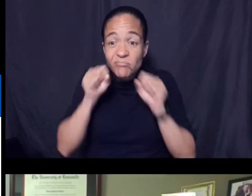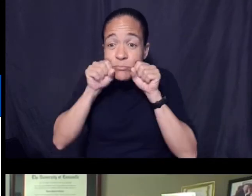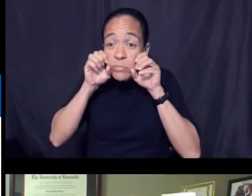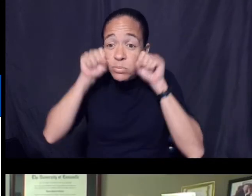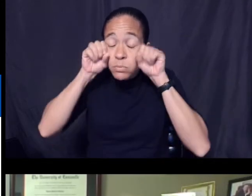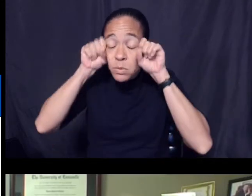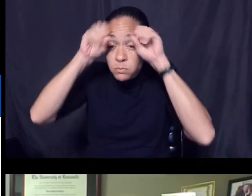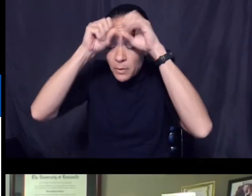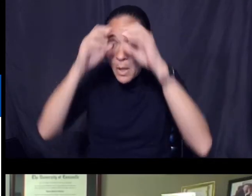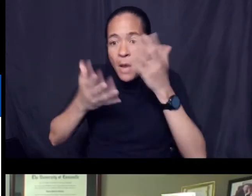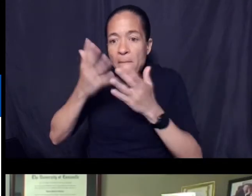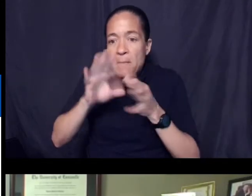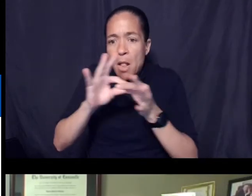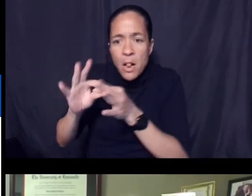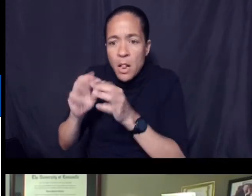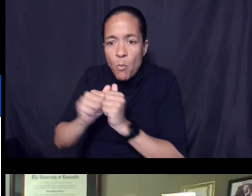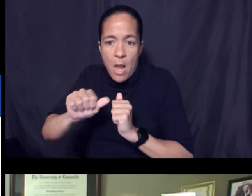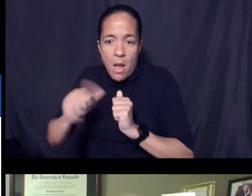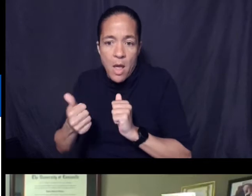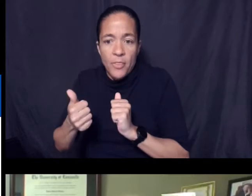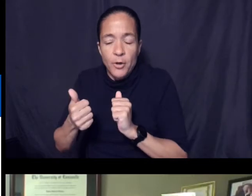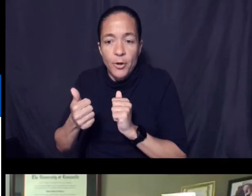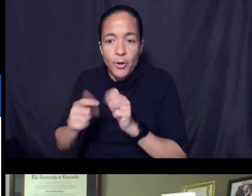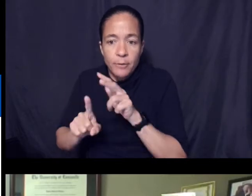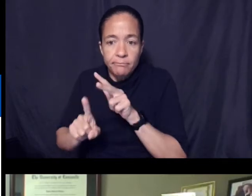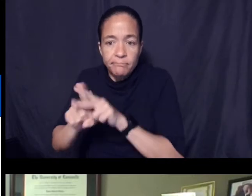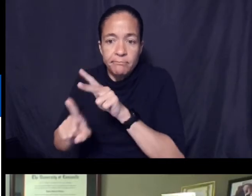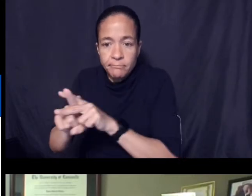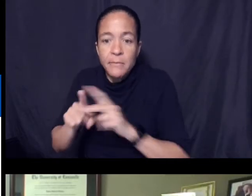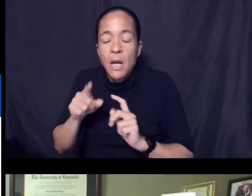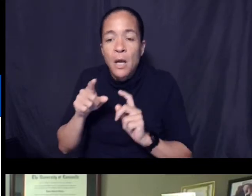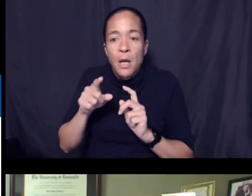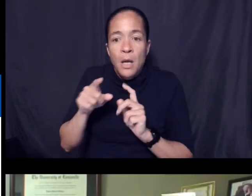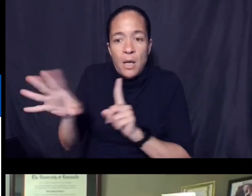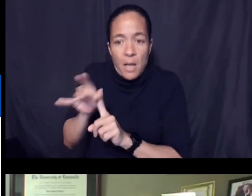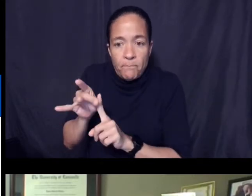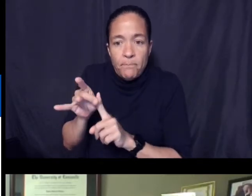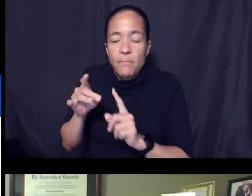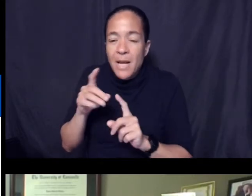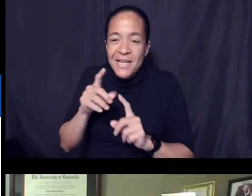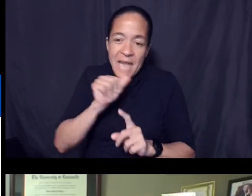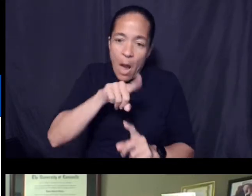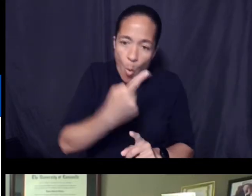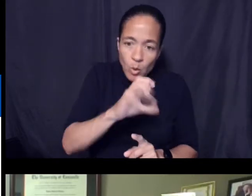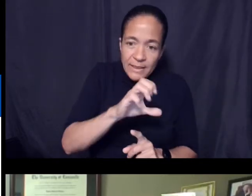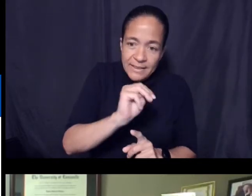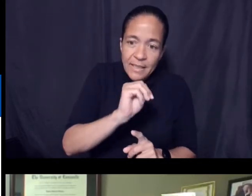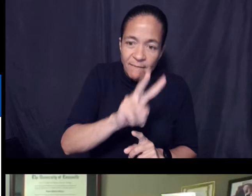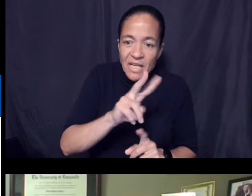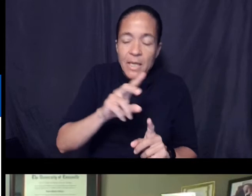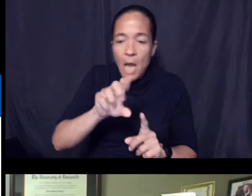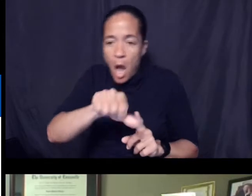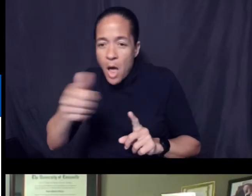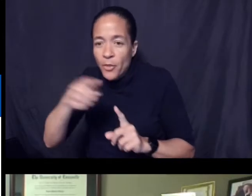seen with other congenital infections, so it's not specific to CMV, but obviously it would alert healthcare